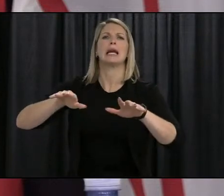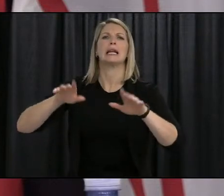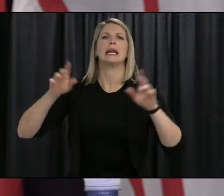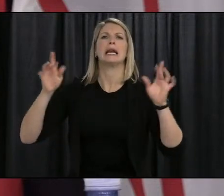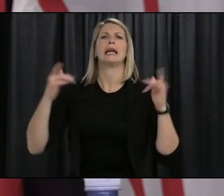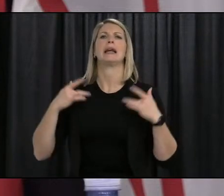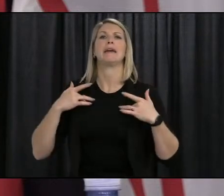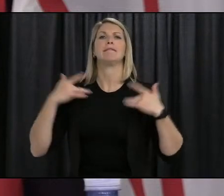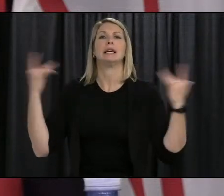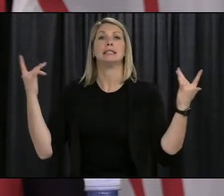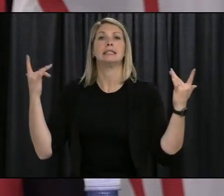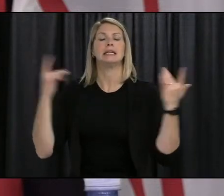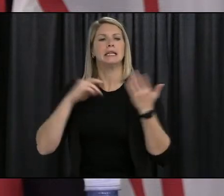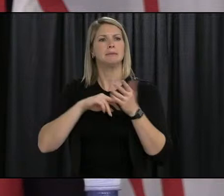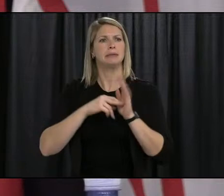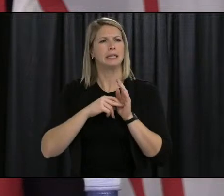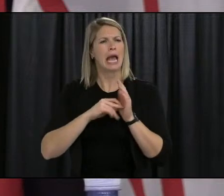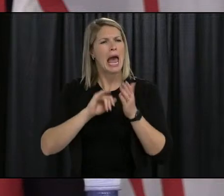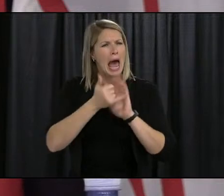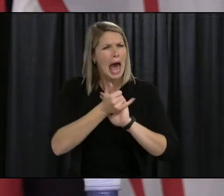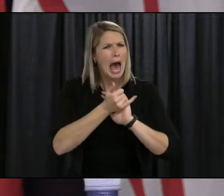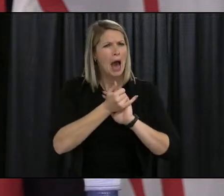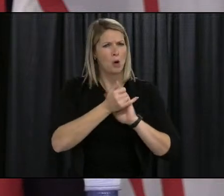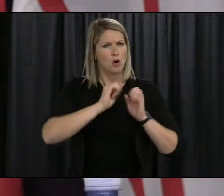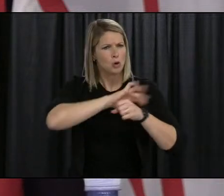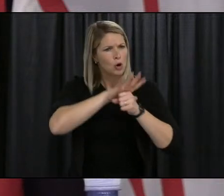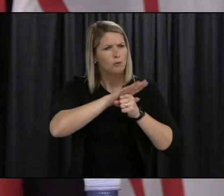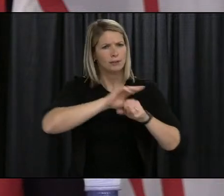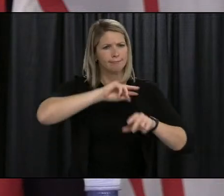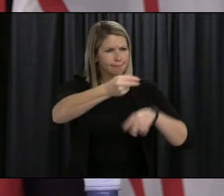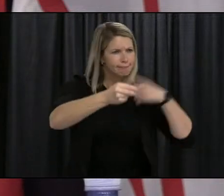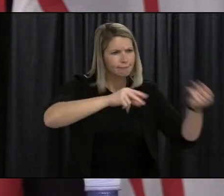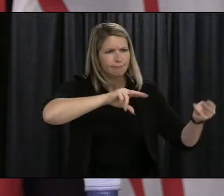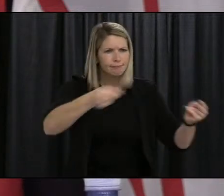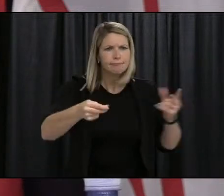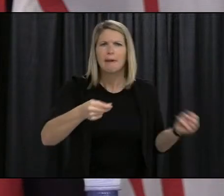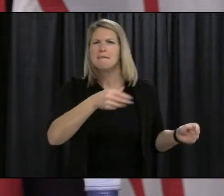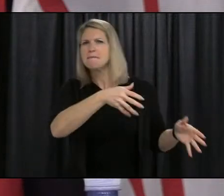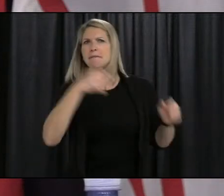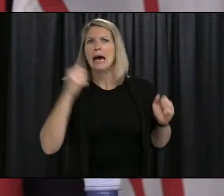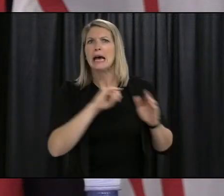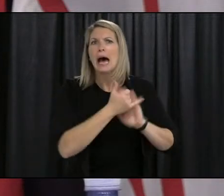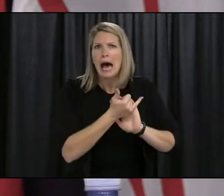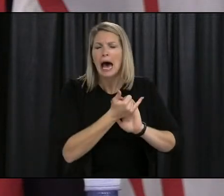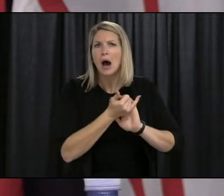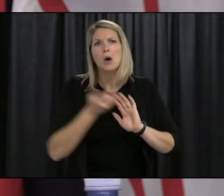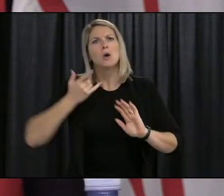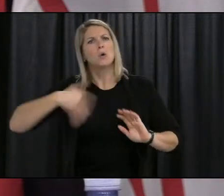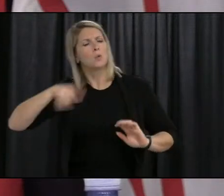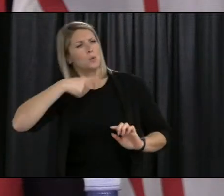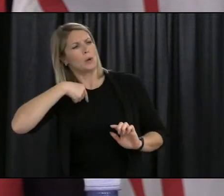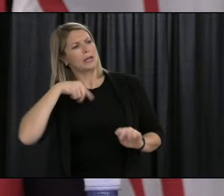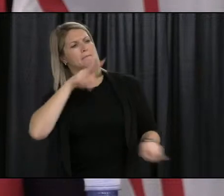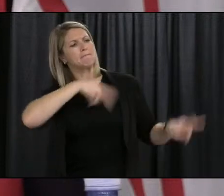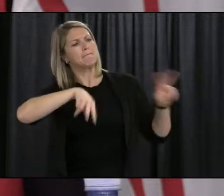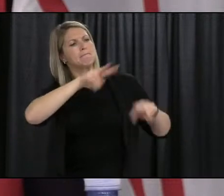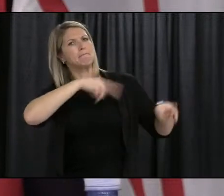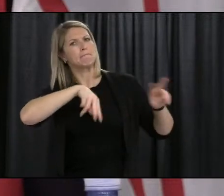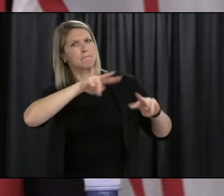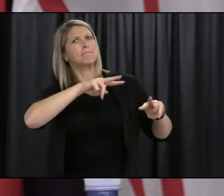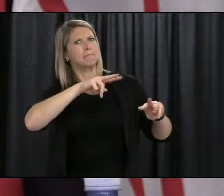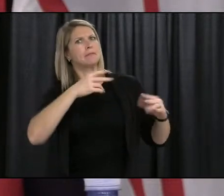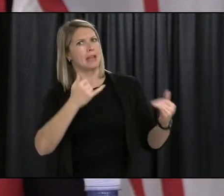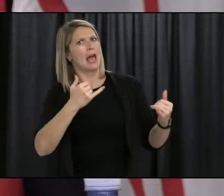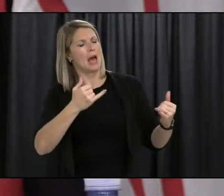of infected people. There are huge numbers in some jurisdictions that have arisen from this. I think the